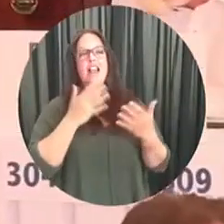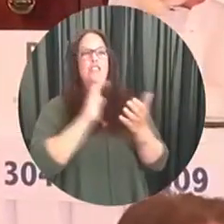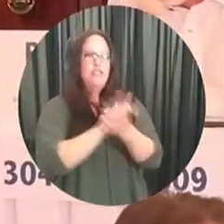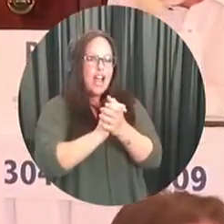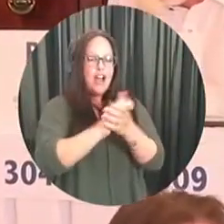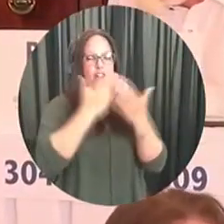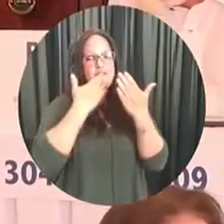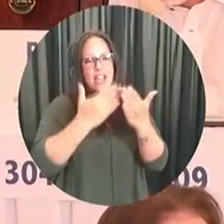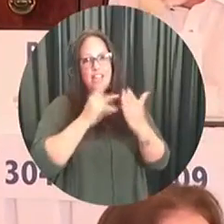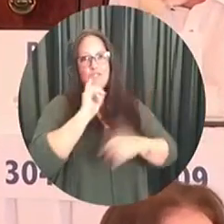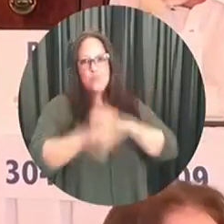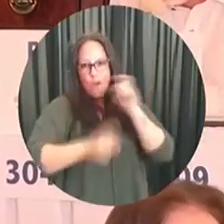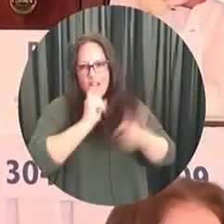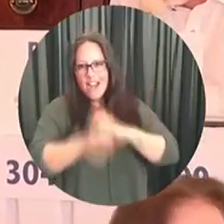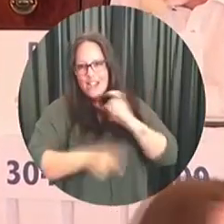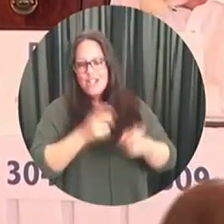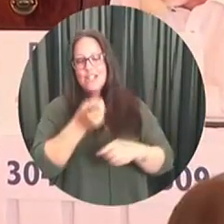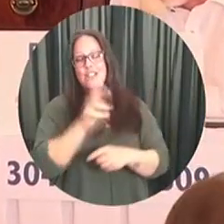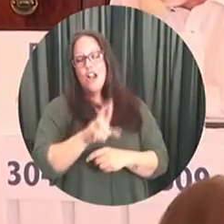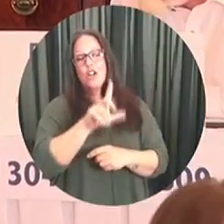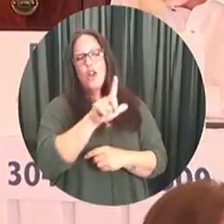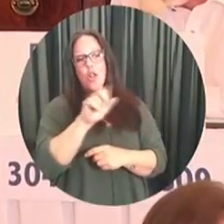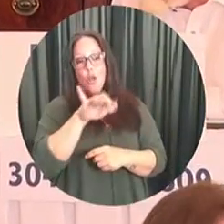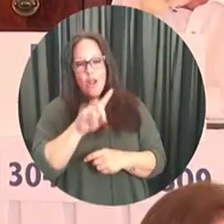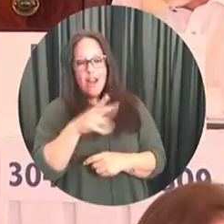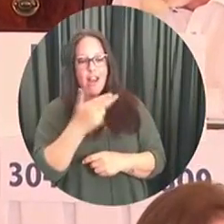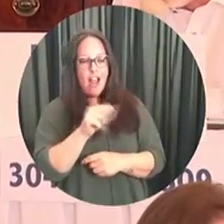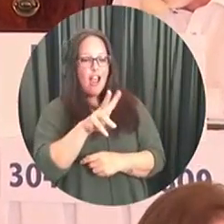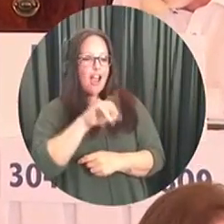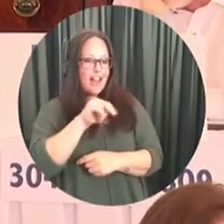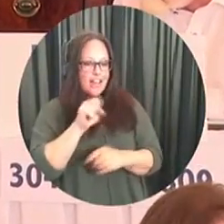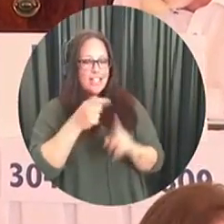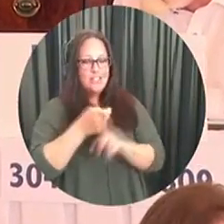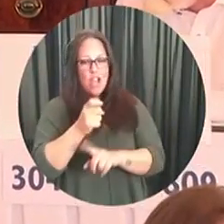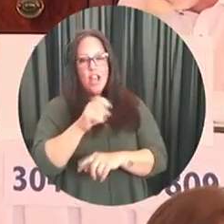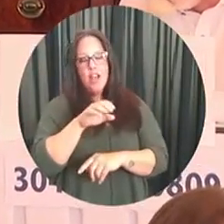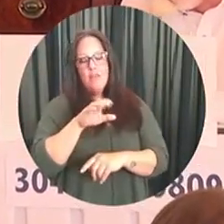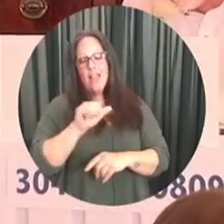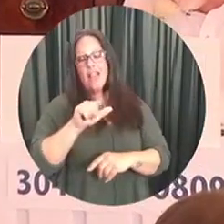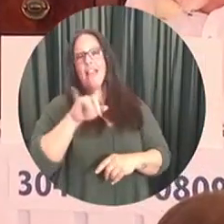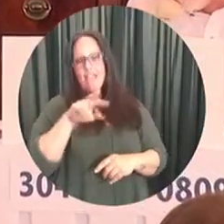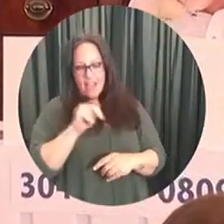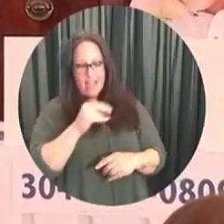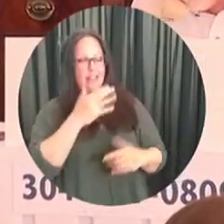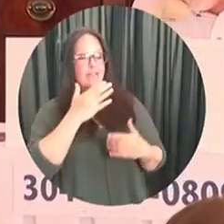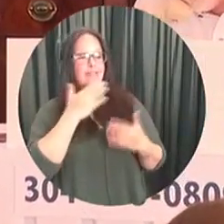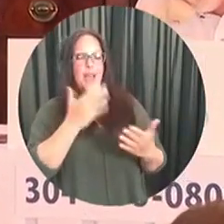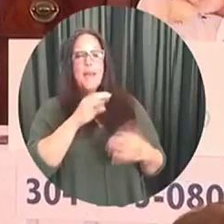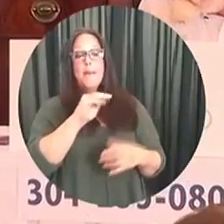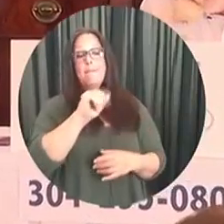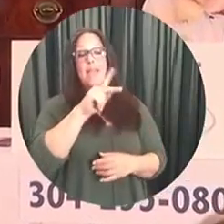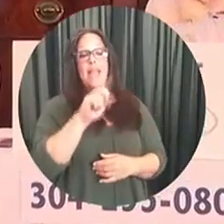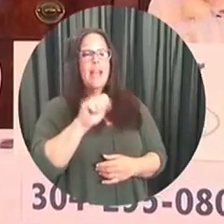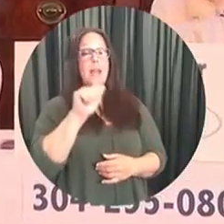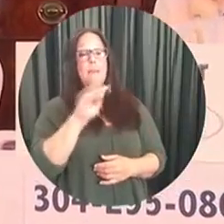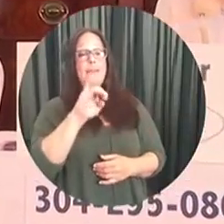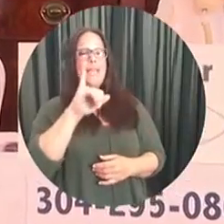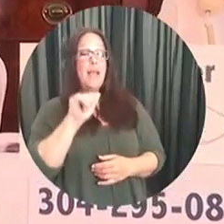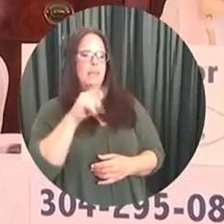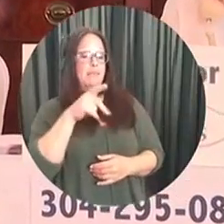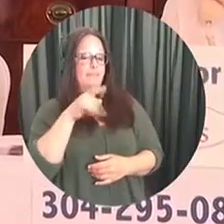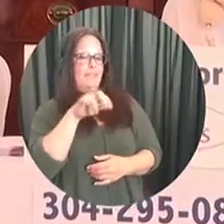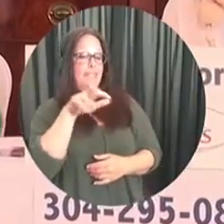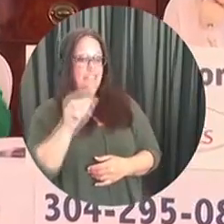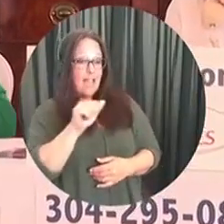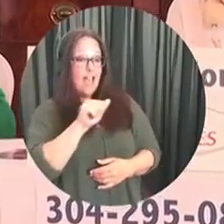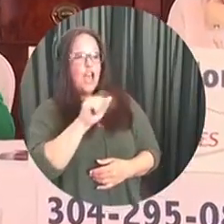donation. Dr. Lori Hawkins, Smiles on the Boulevard. Make a Me a Pizza's Marvin Edwards for the donation. Arnie